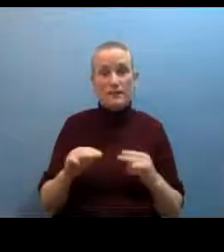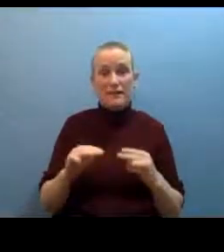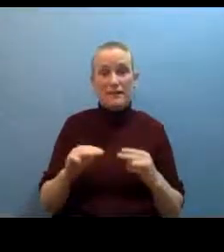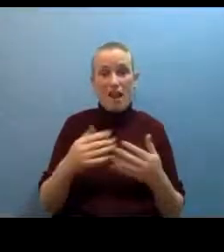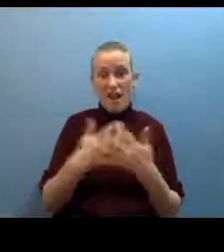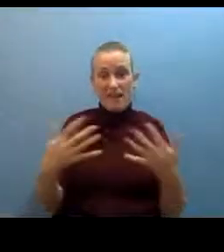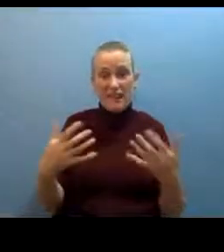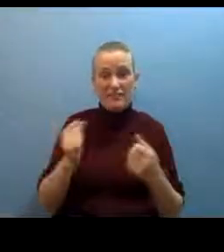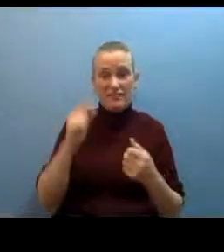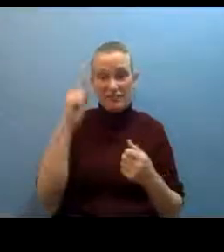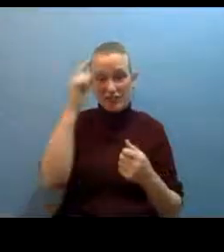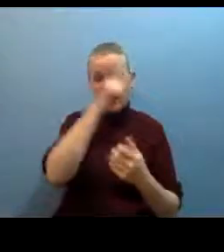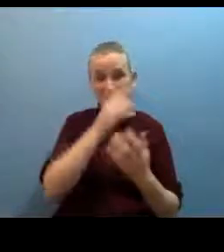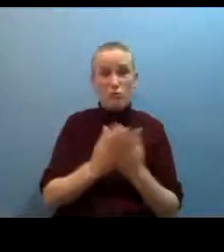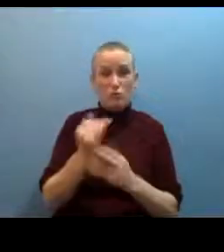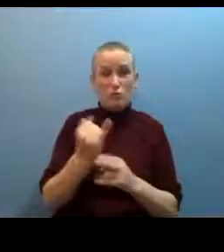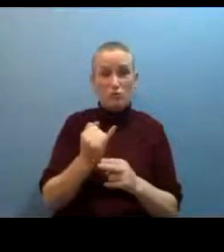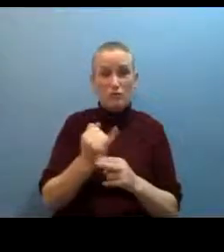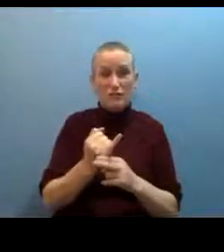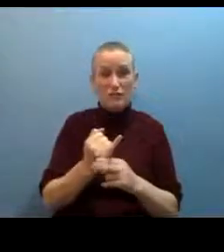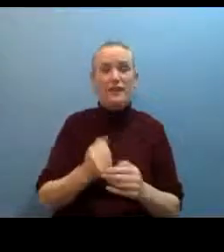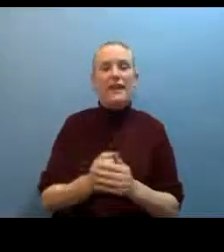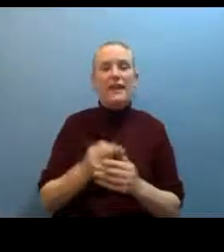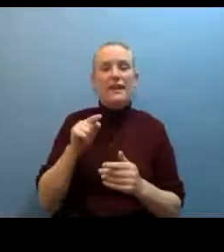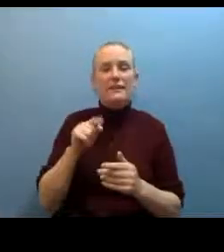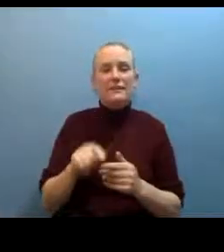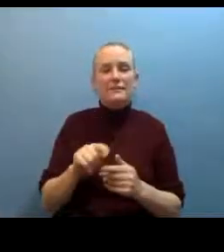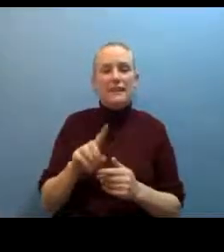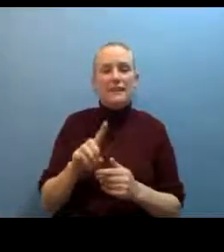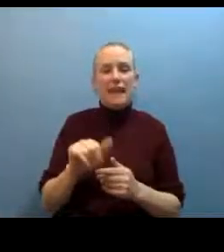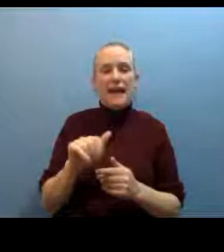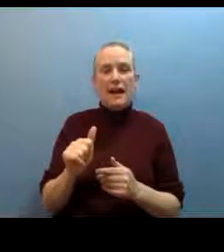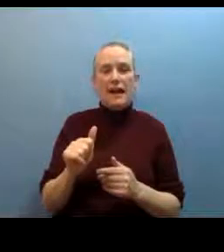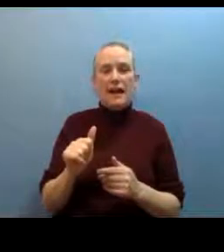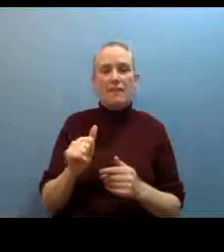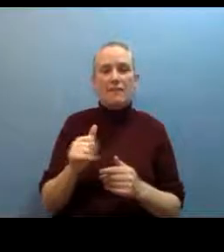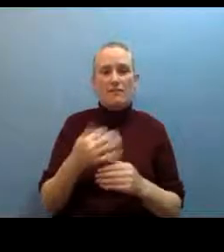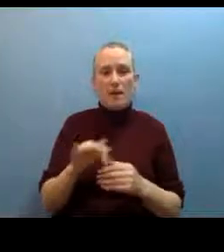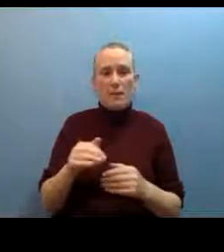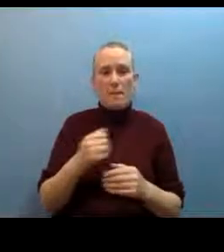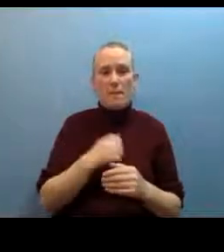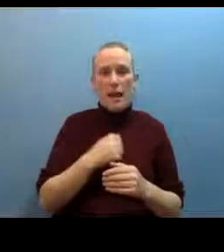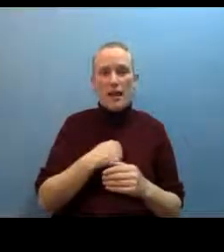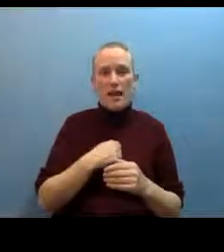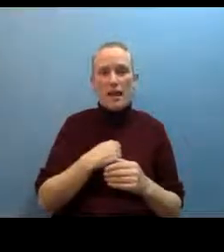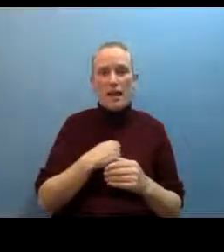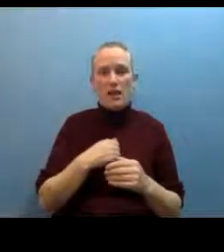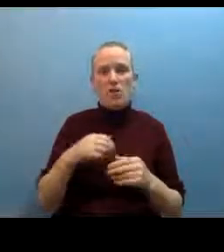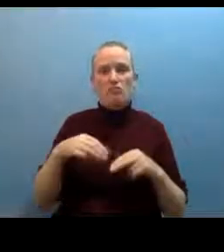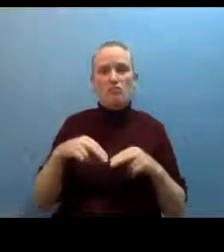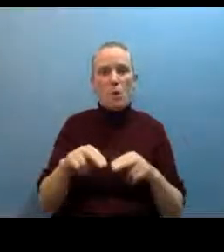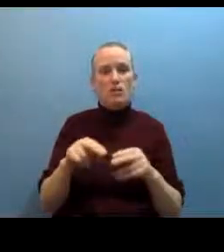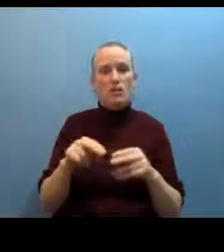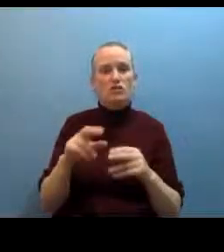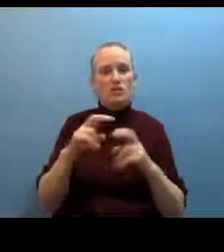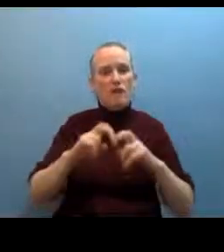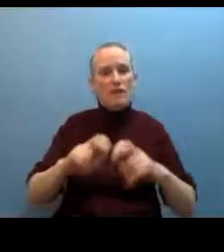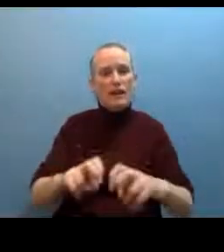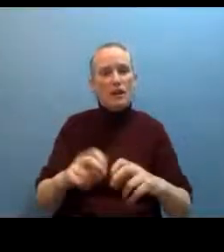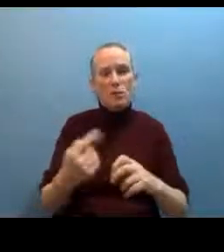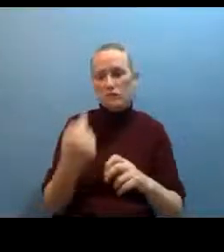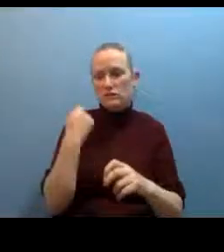difficulties in school. So this data comes from the My World survey that was completed in November